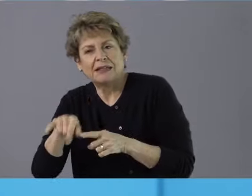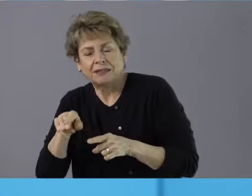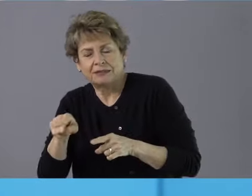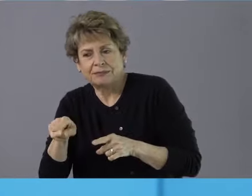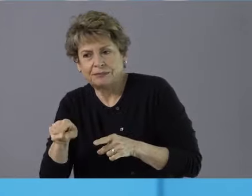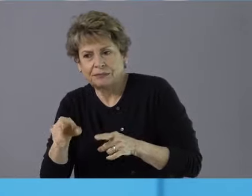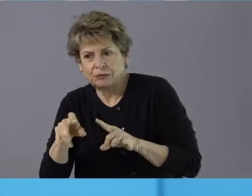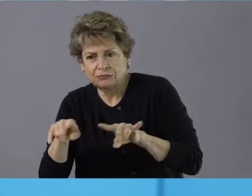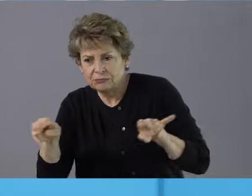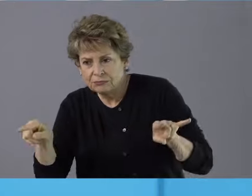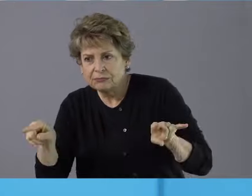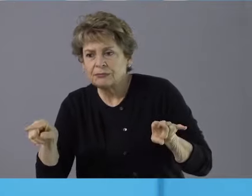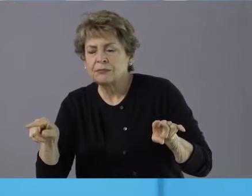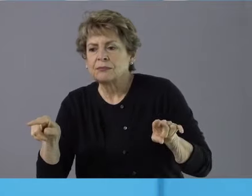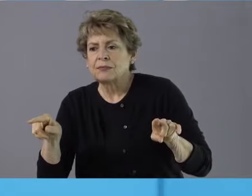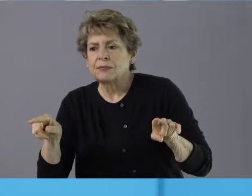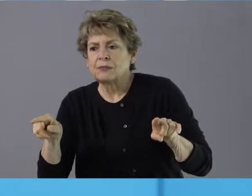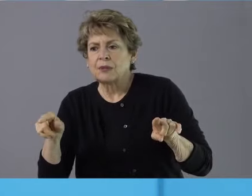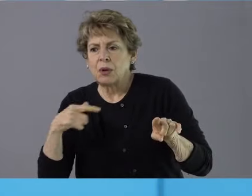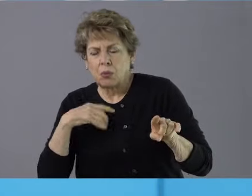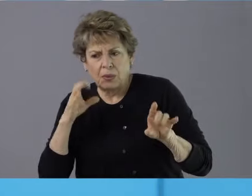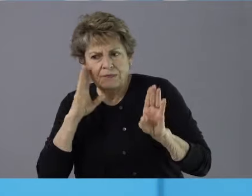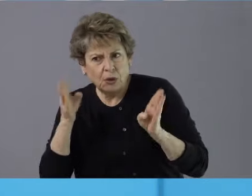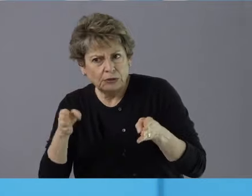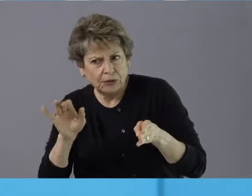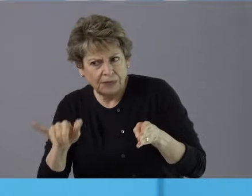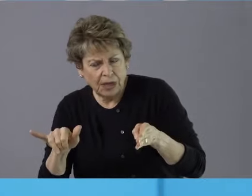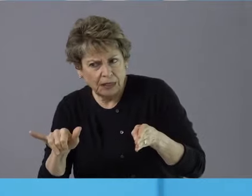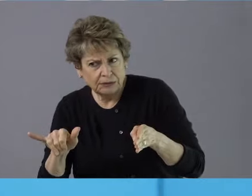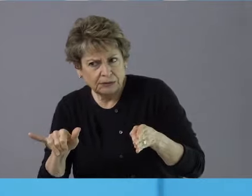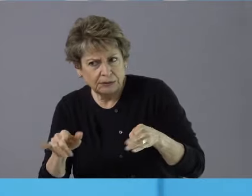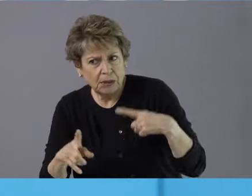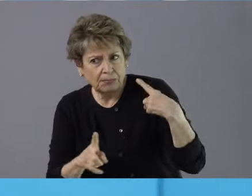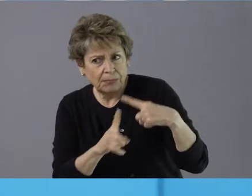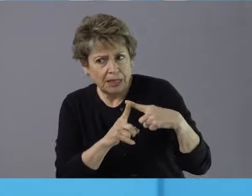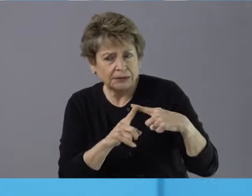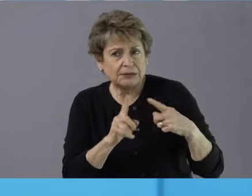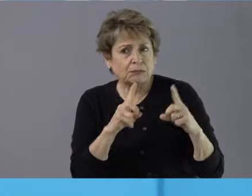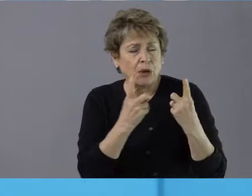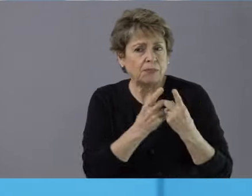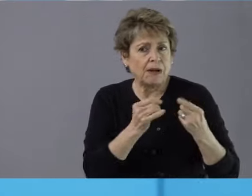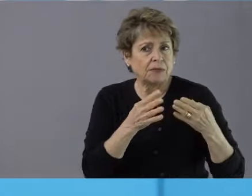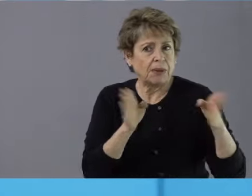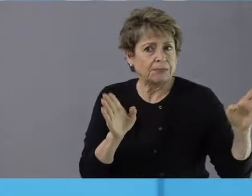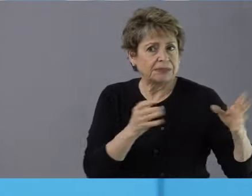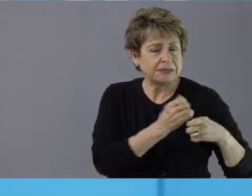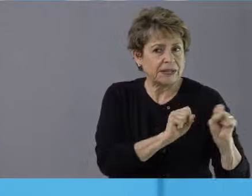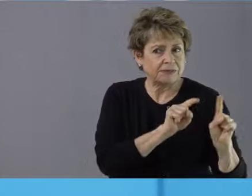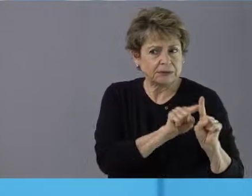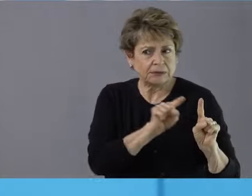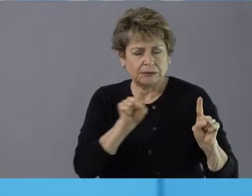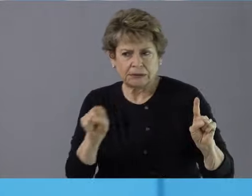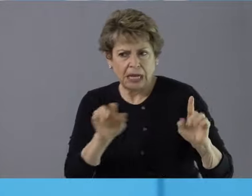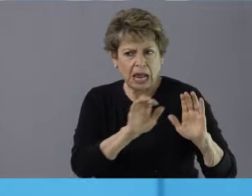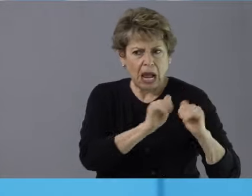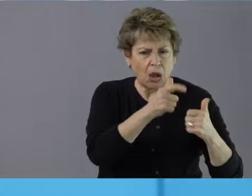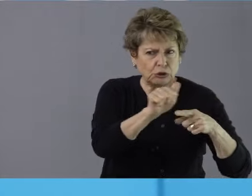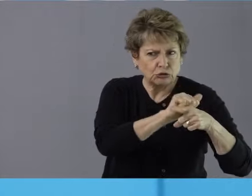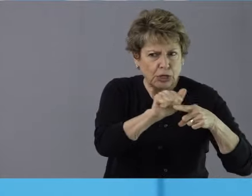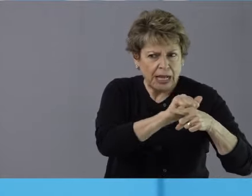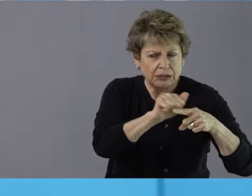the Department of Public Safety in terms of how we handle training inside the state, and that's being led by